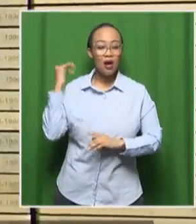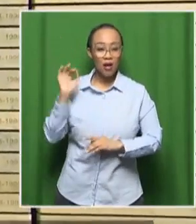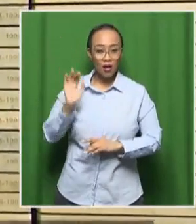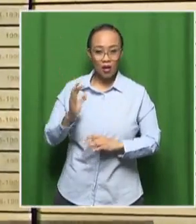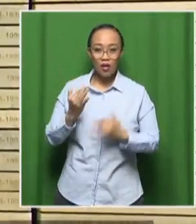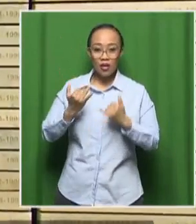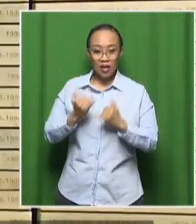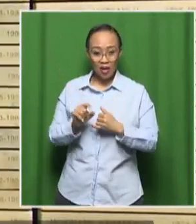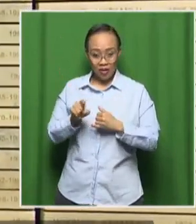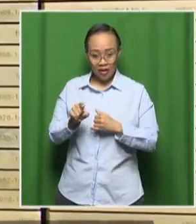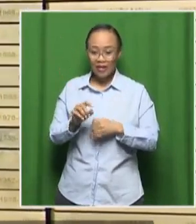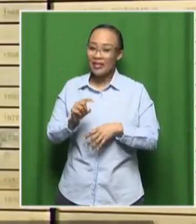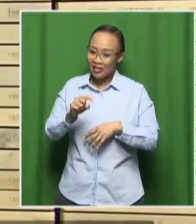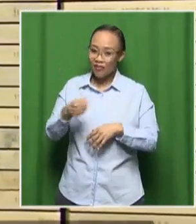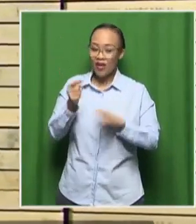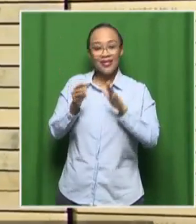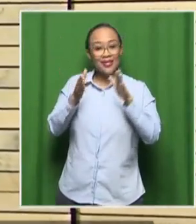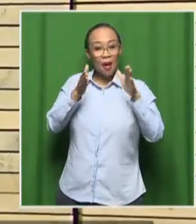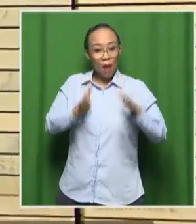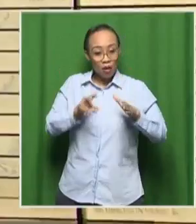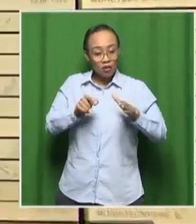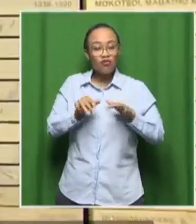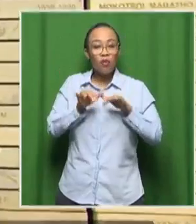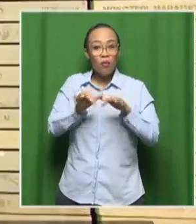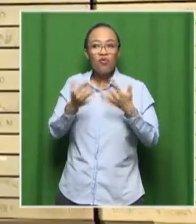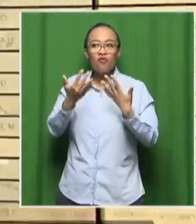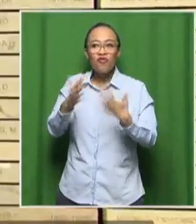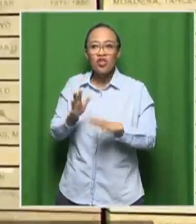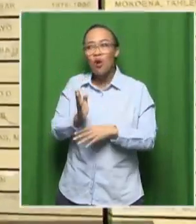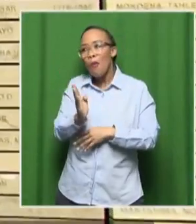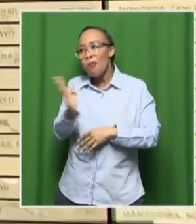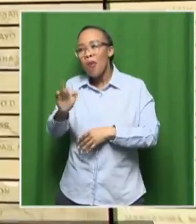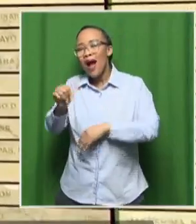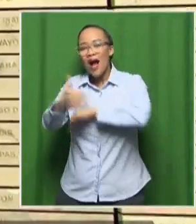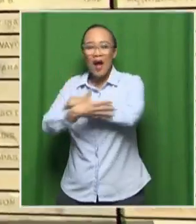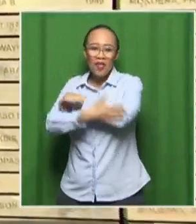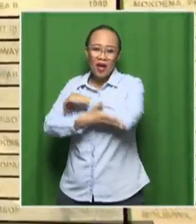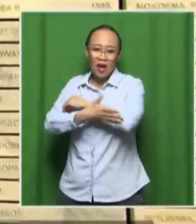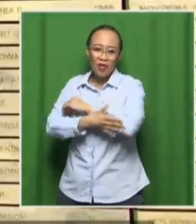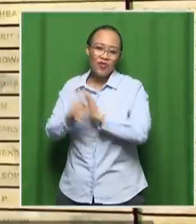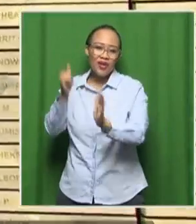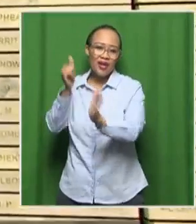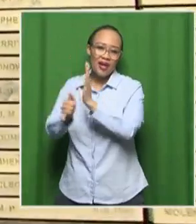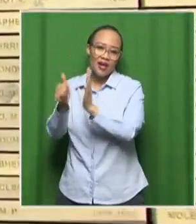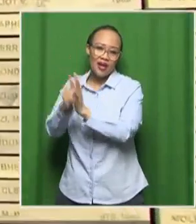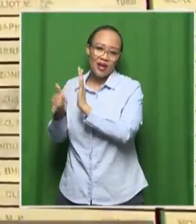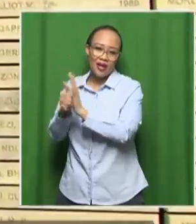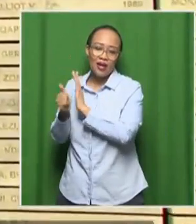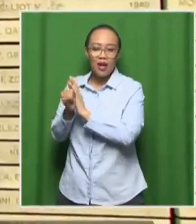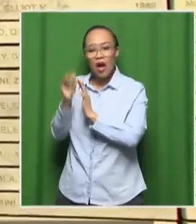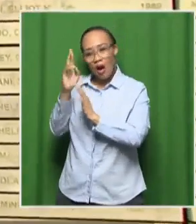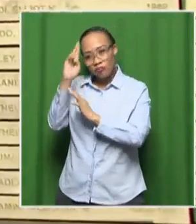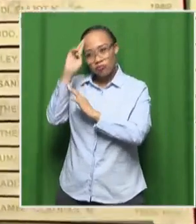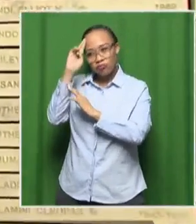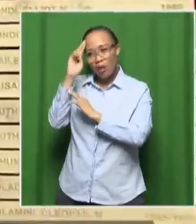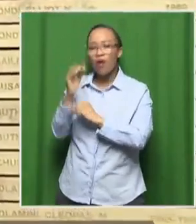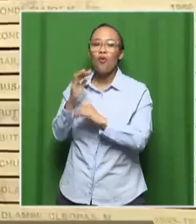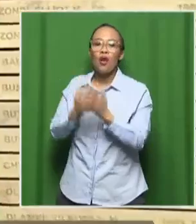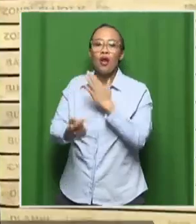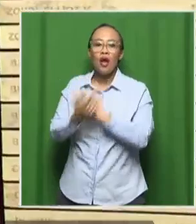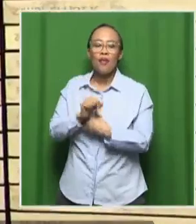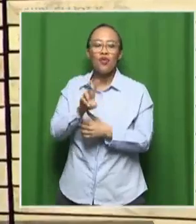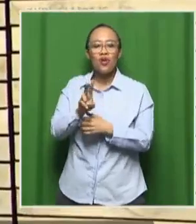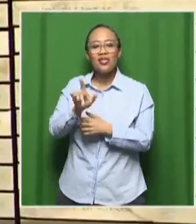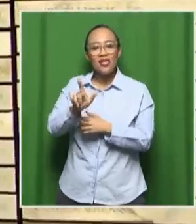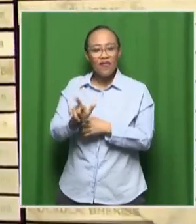that homecoming of those who were killed in exile, will be happening on the 27th of September. And that's going to form a key